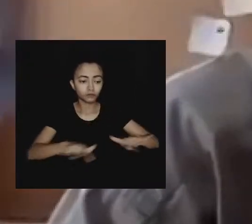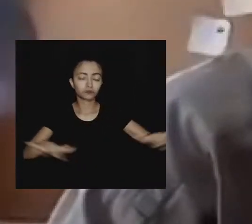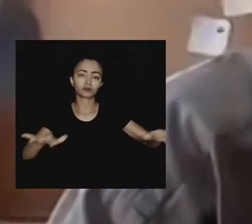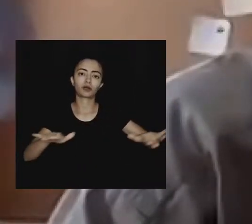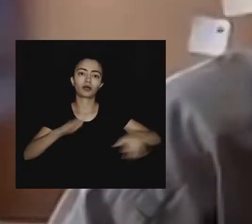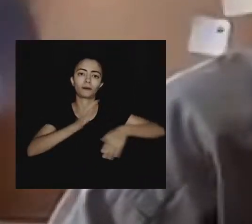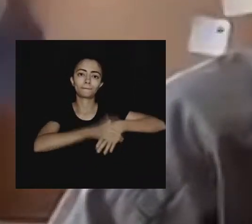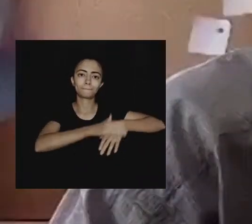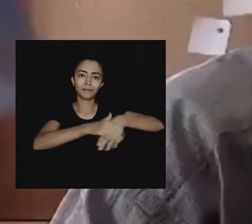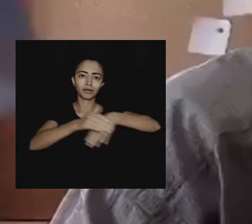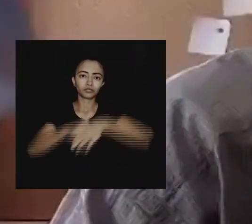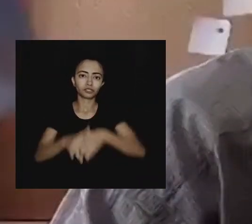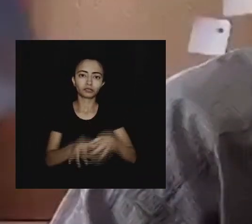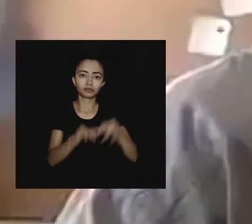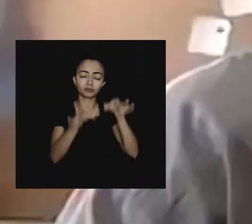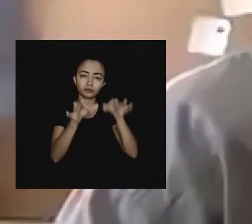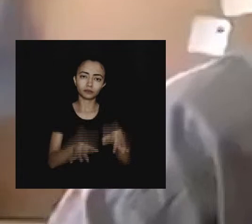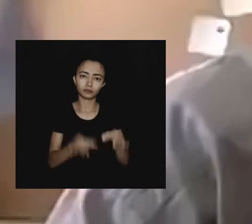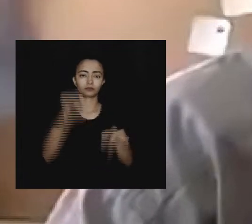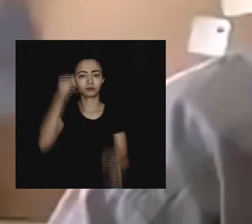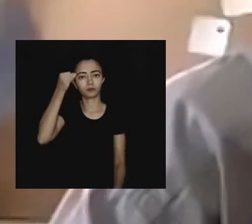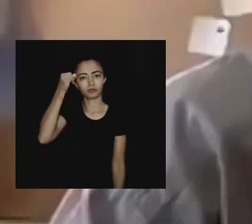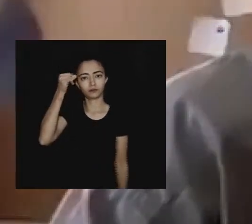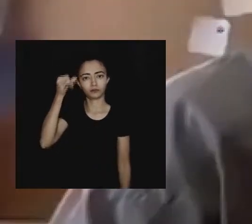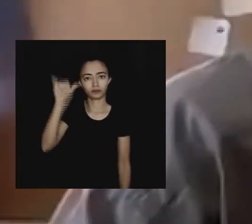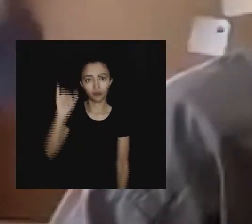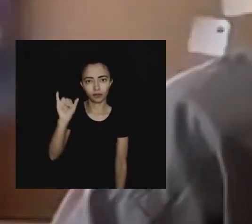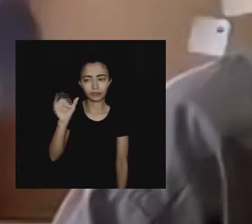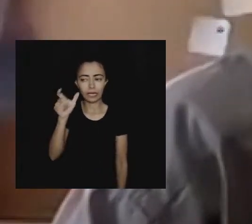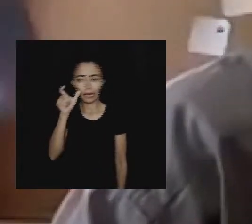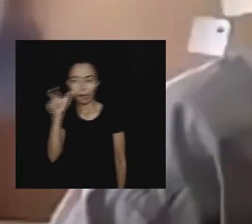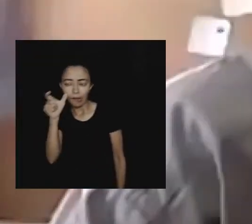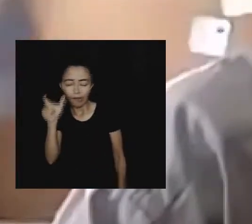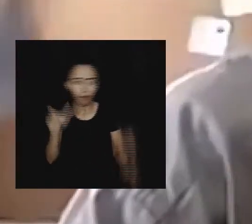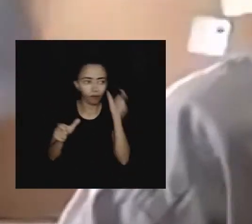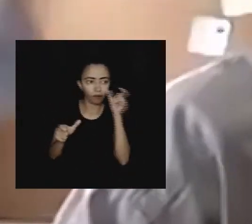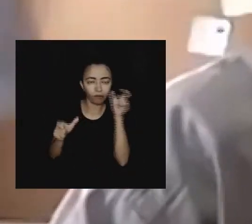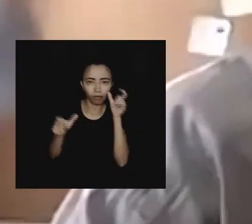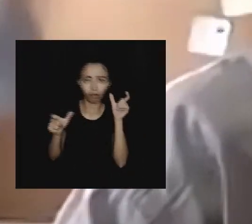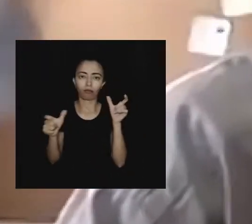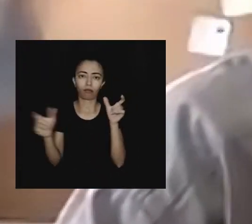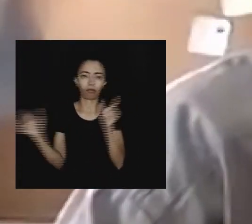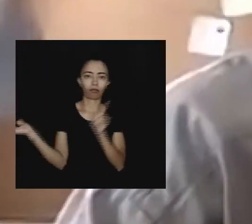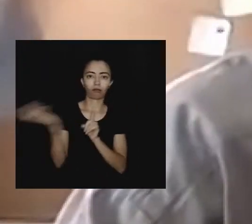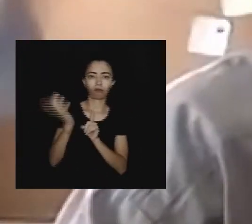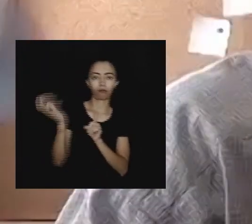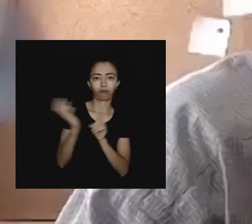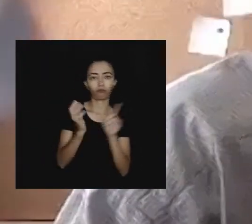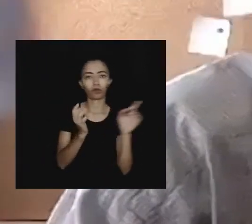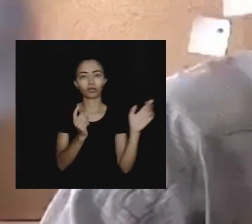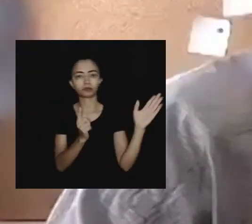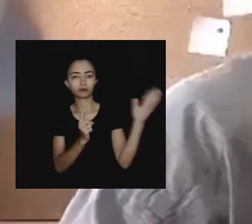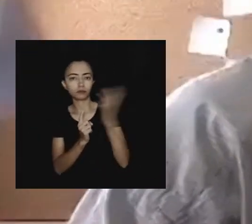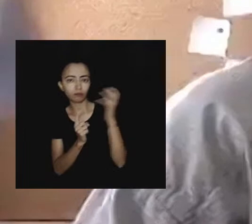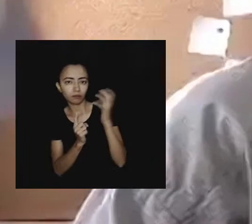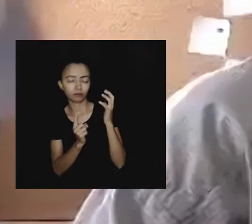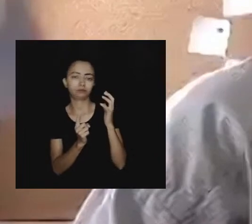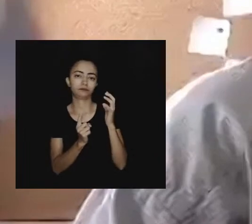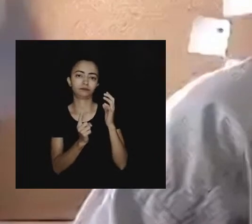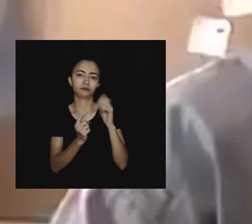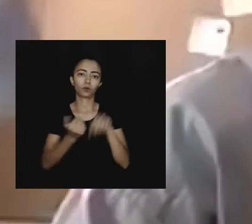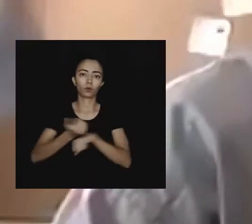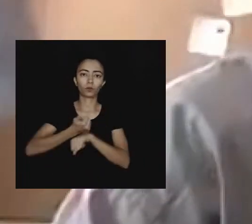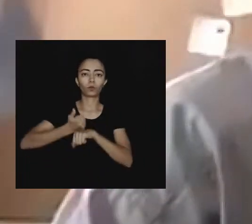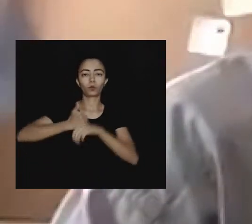implement efficient measures to avoid that conflict of interest may influence